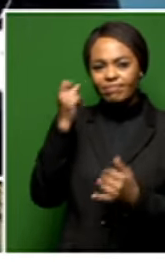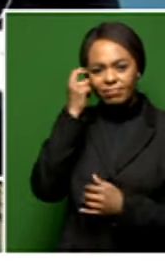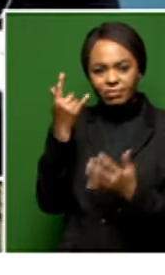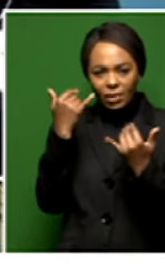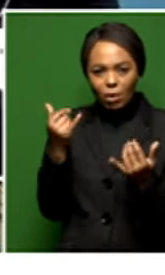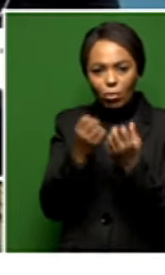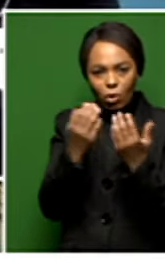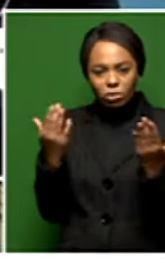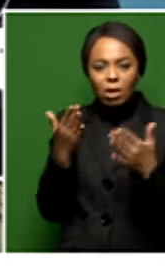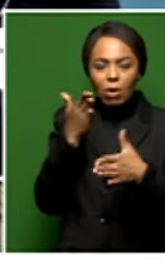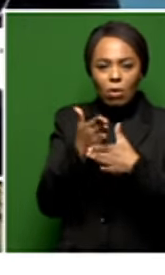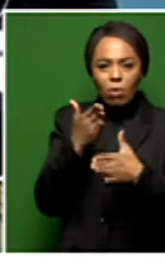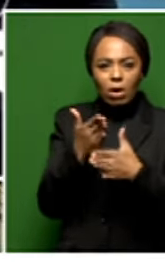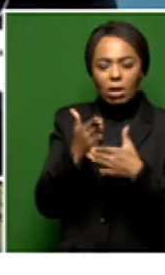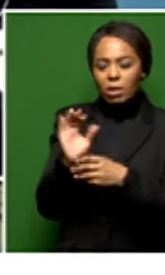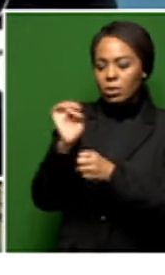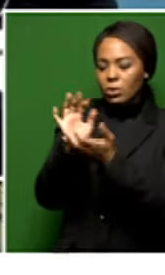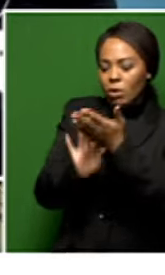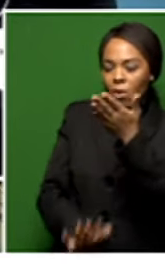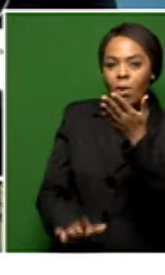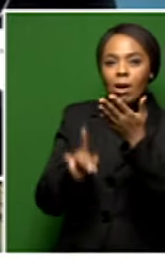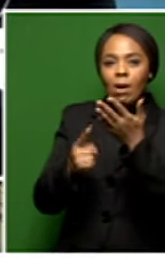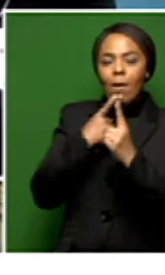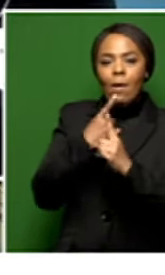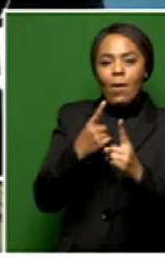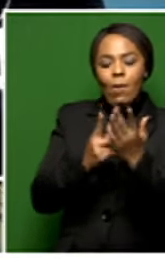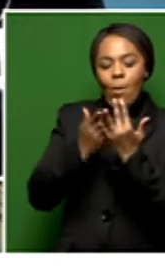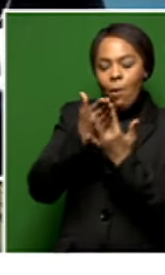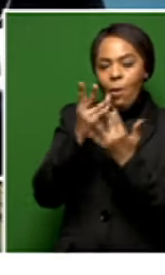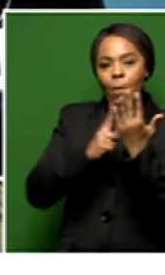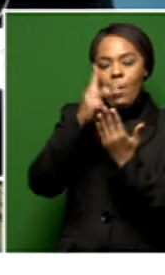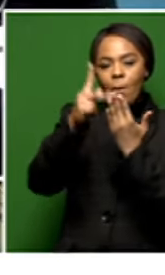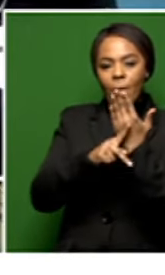of work that the artists are doing. What's the story that is being told through this project?